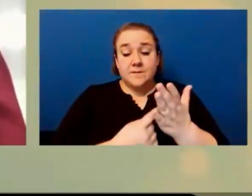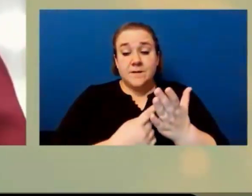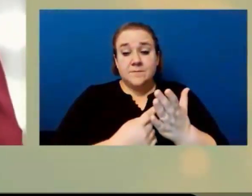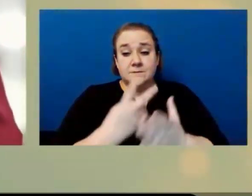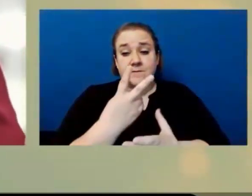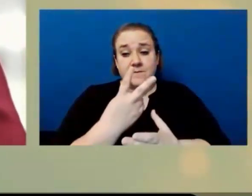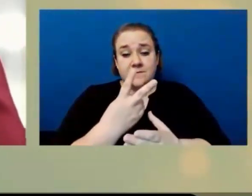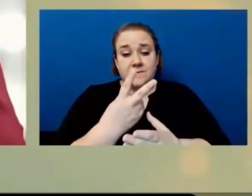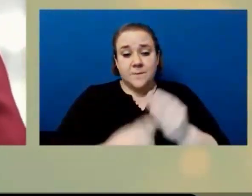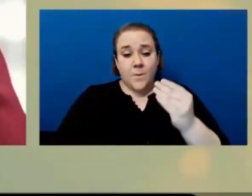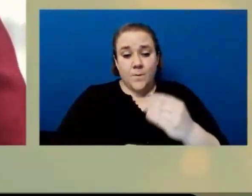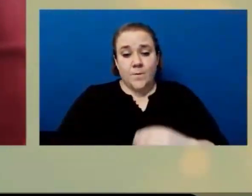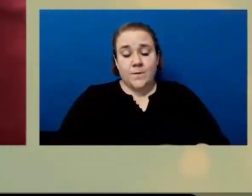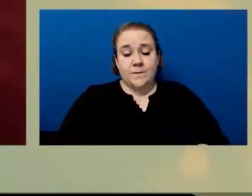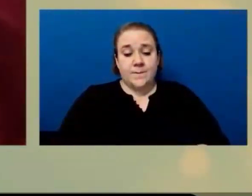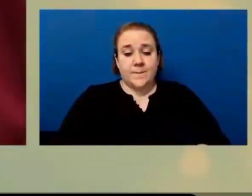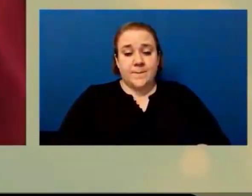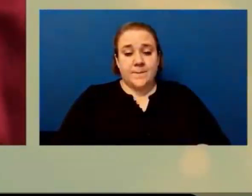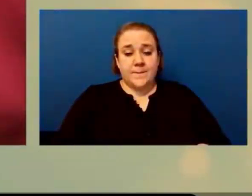Sometimes some of both.